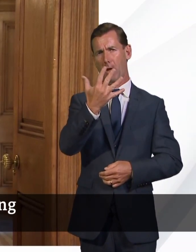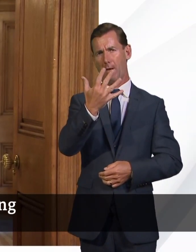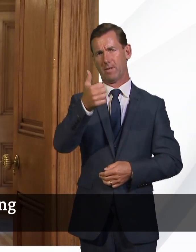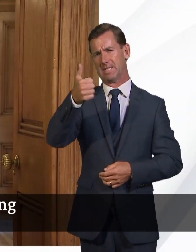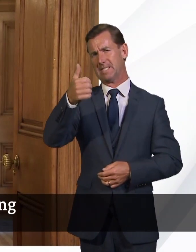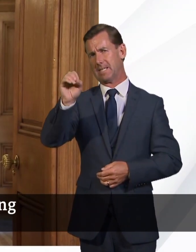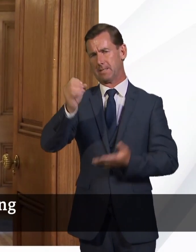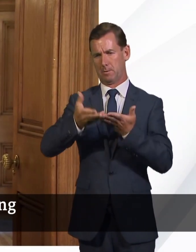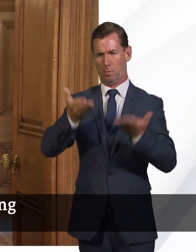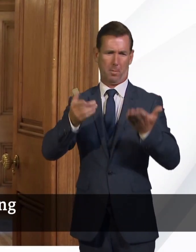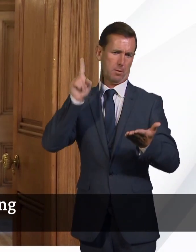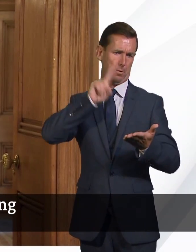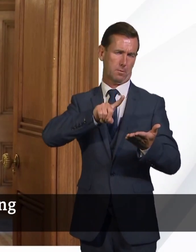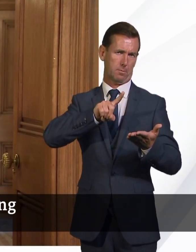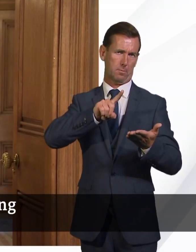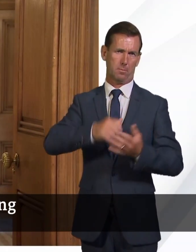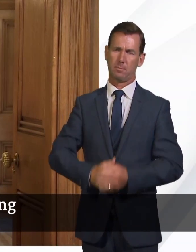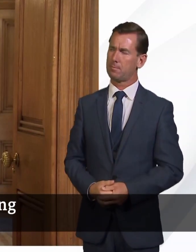3,560 since yesterday.